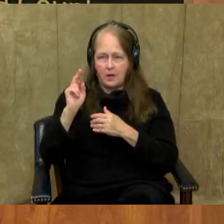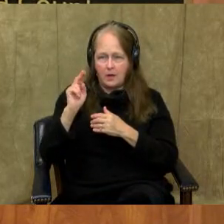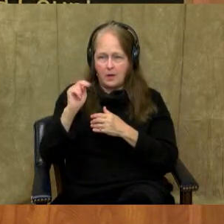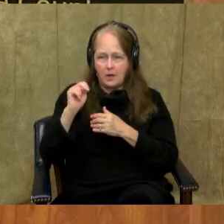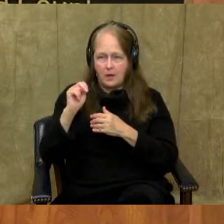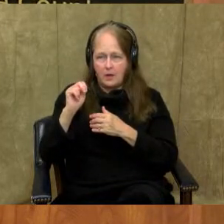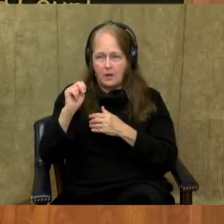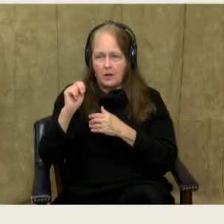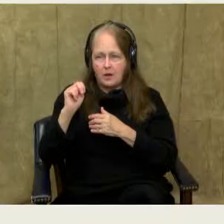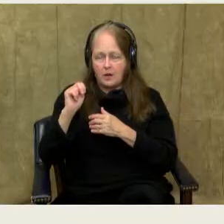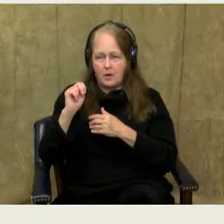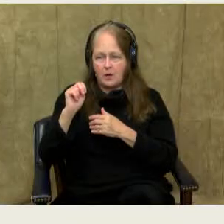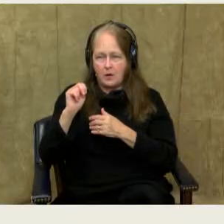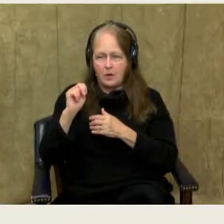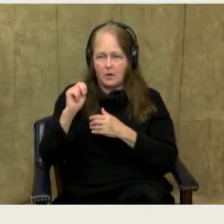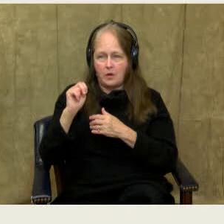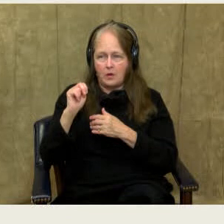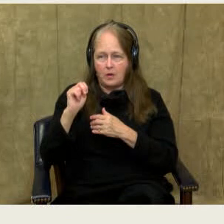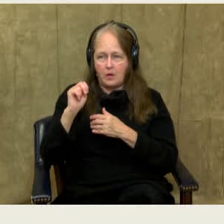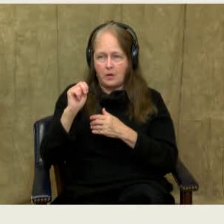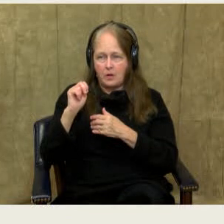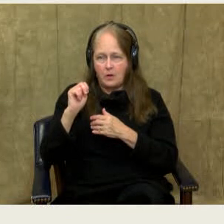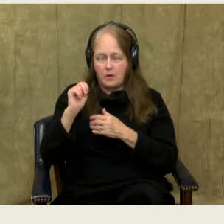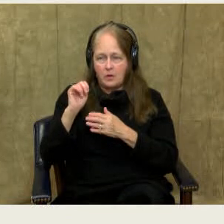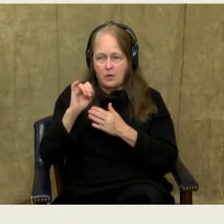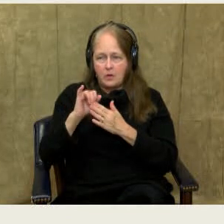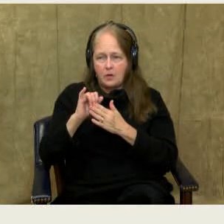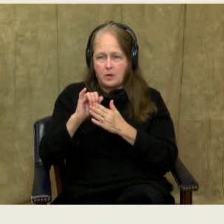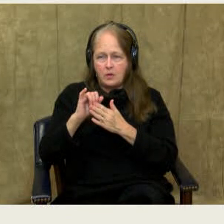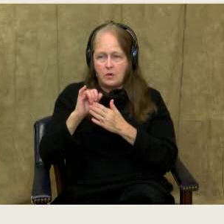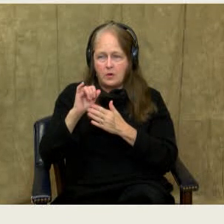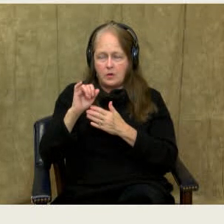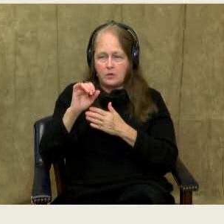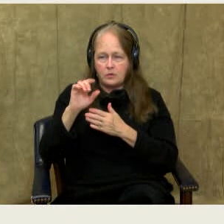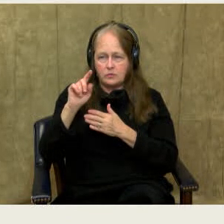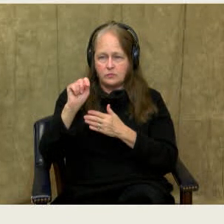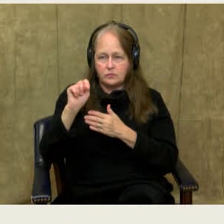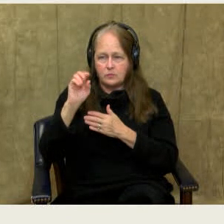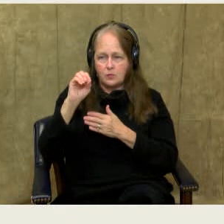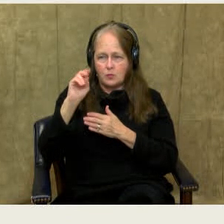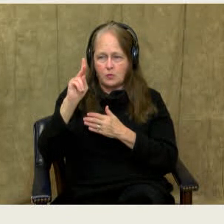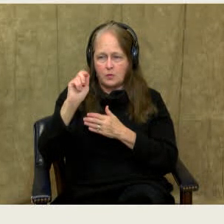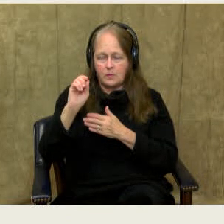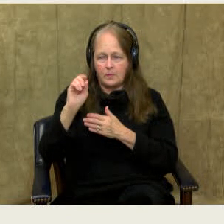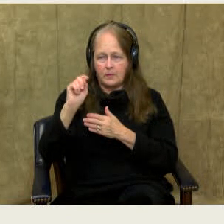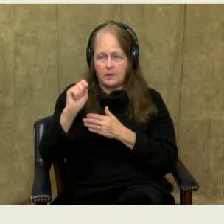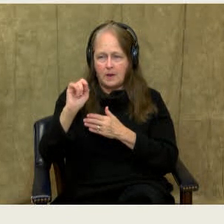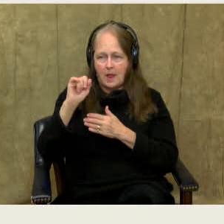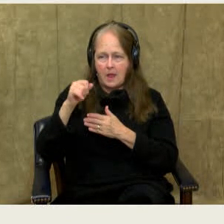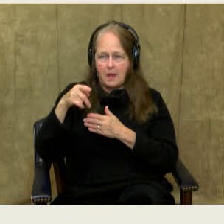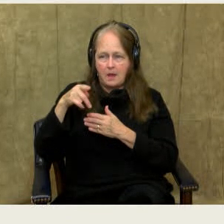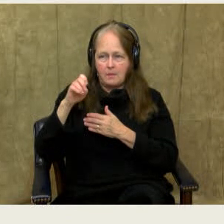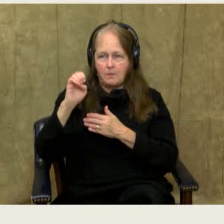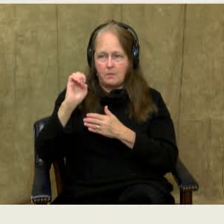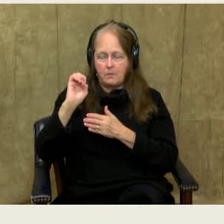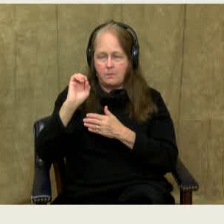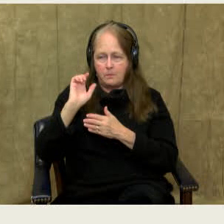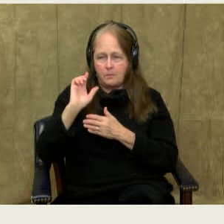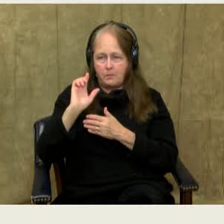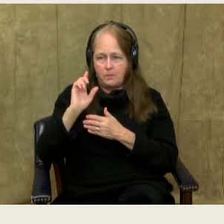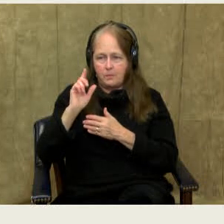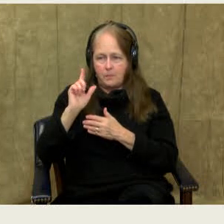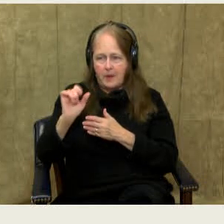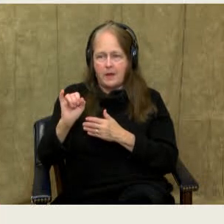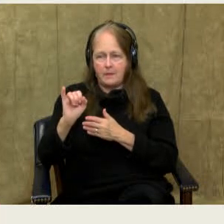is Seoul. Of Japan is Tokyo. And then of Taiwan is Taipei. So that's